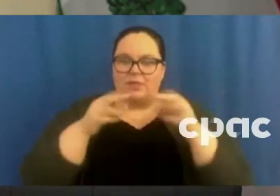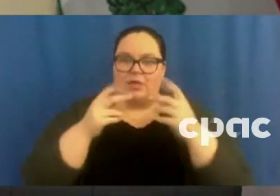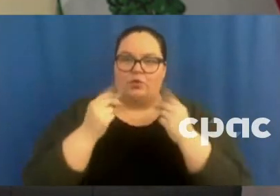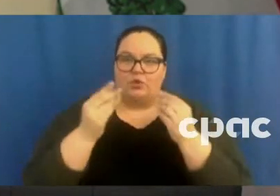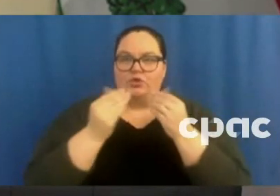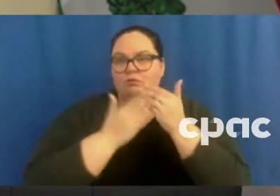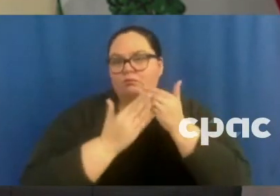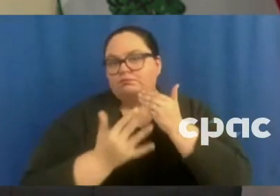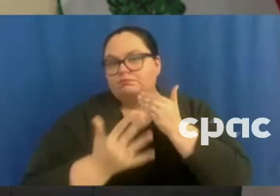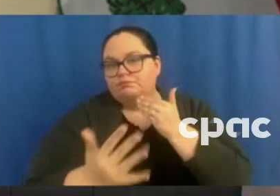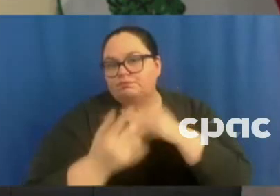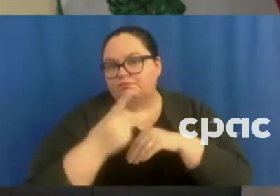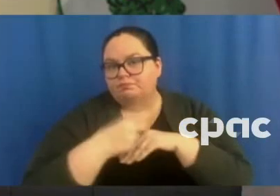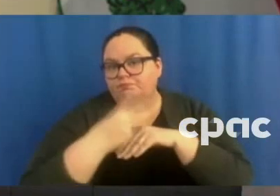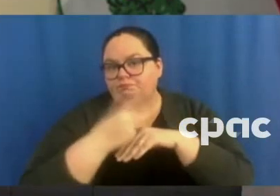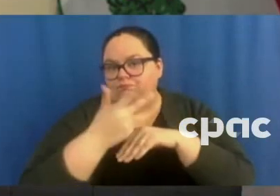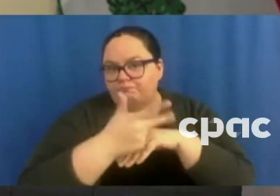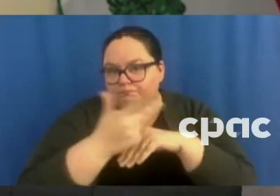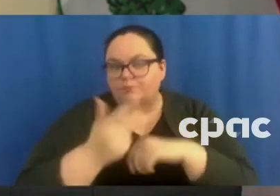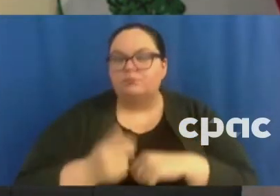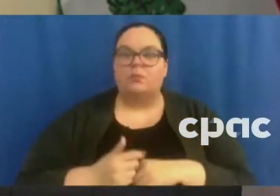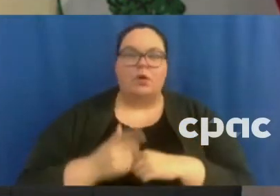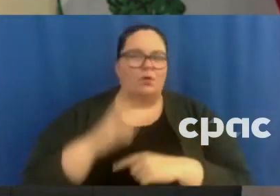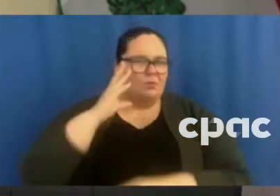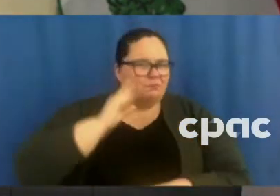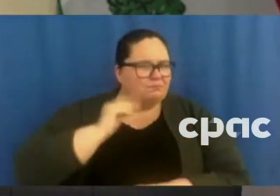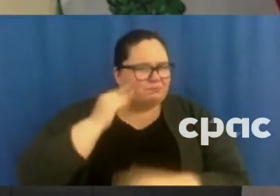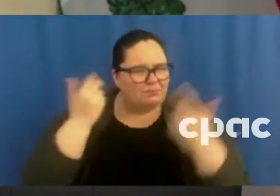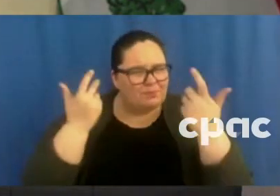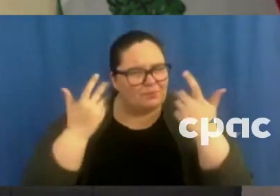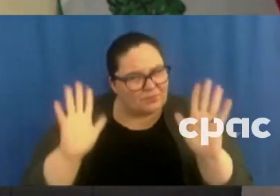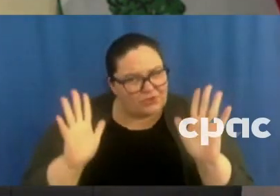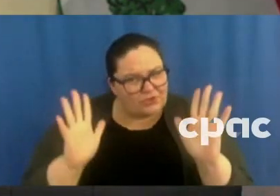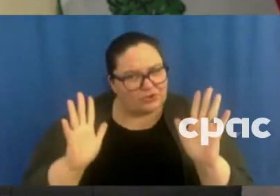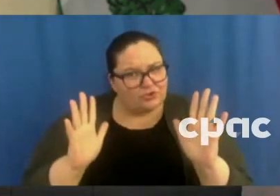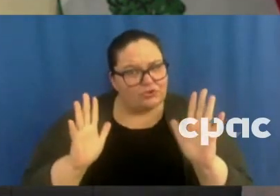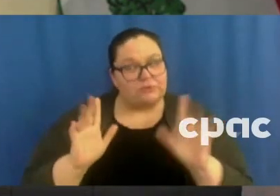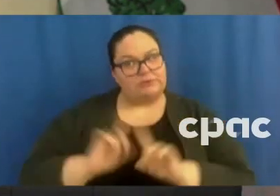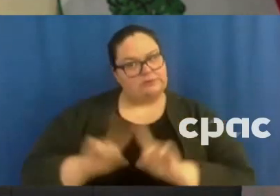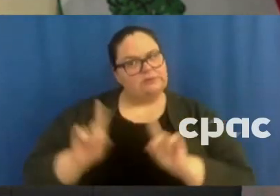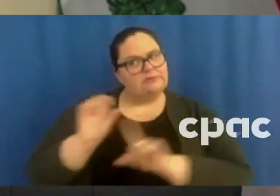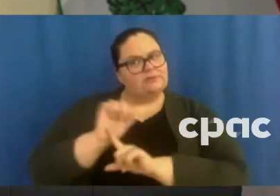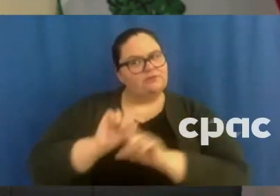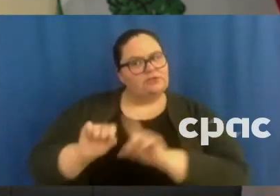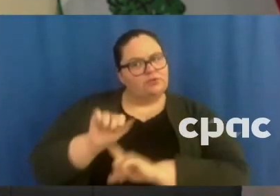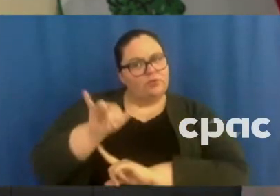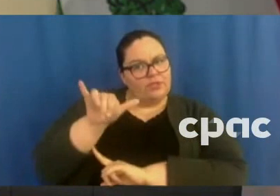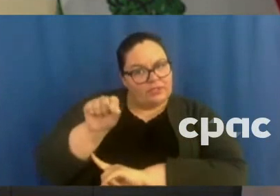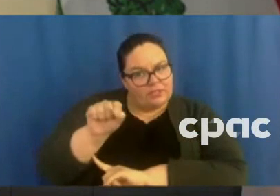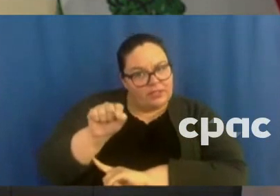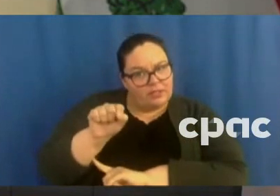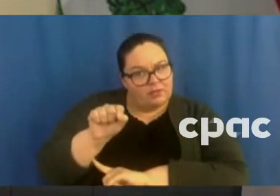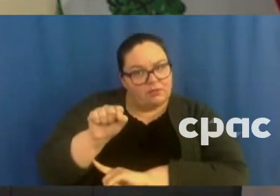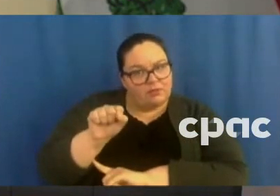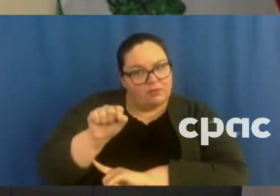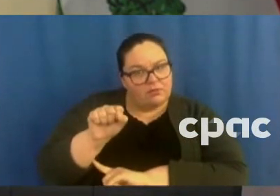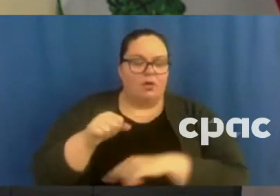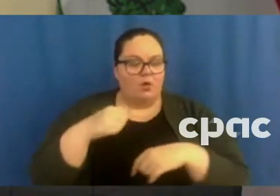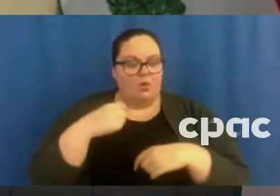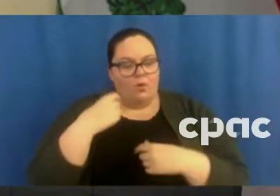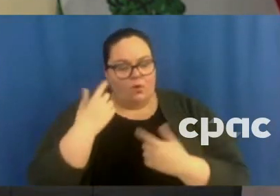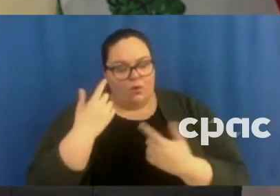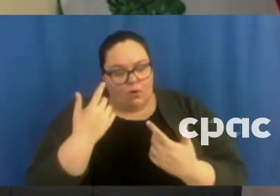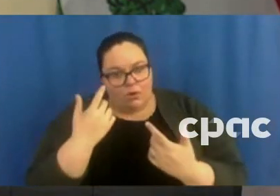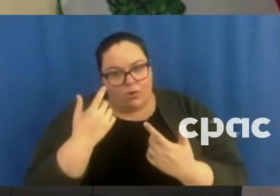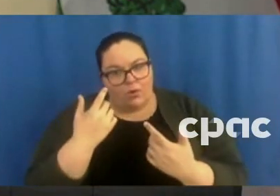days. We've been through this before, admittedly under different circumstances. On one hand, we have